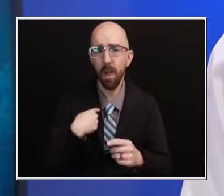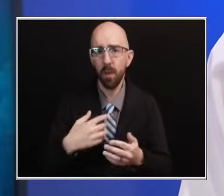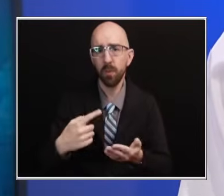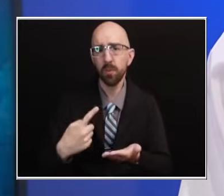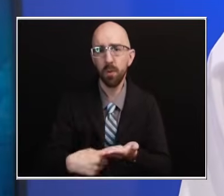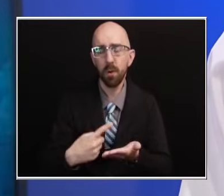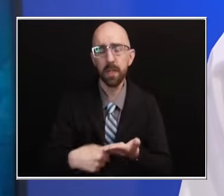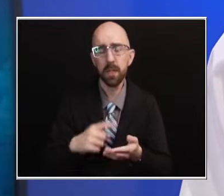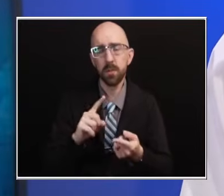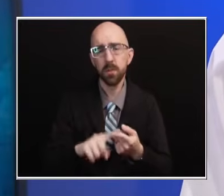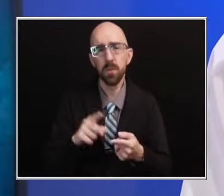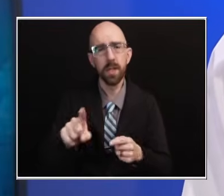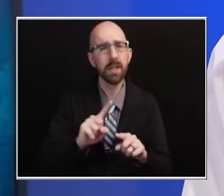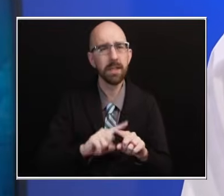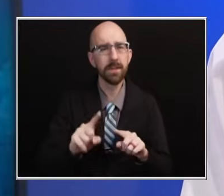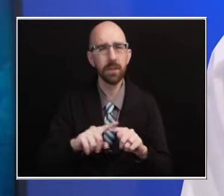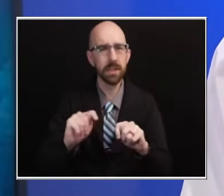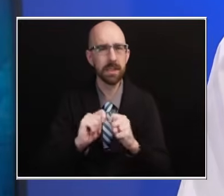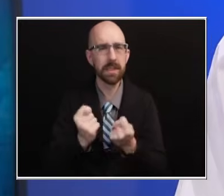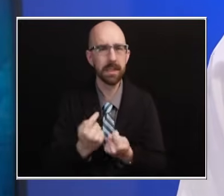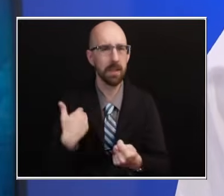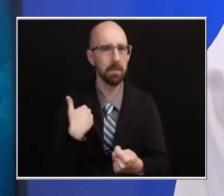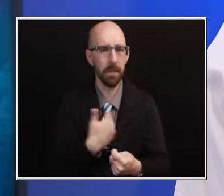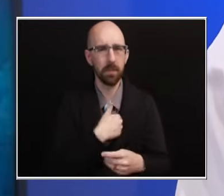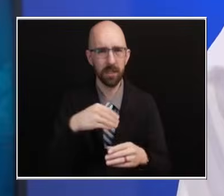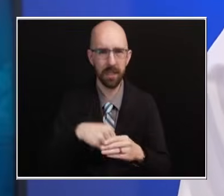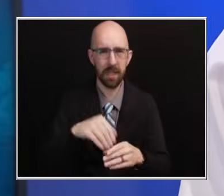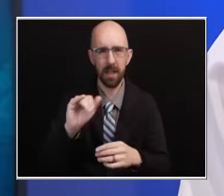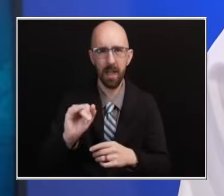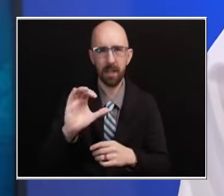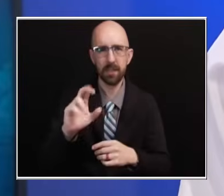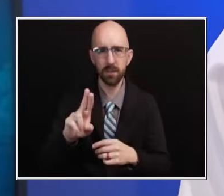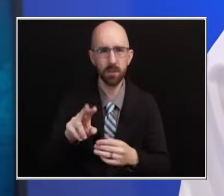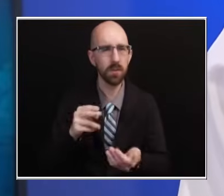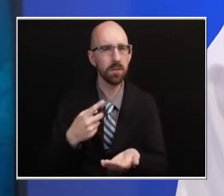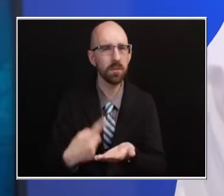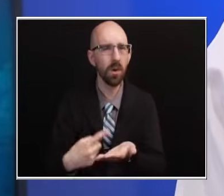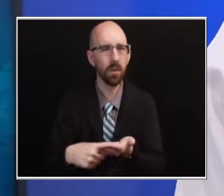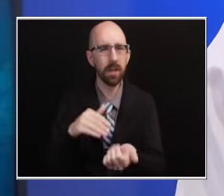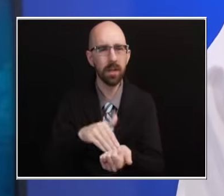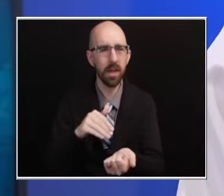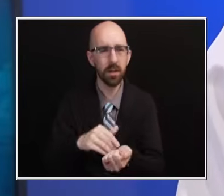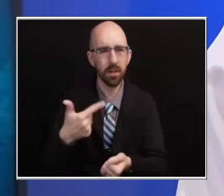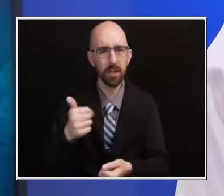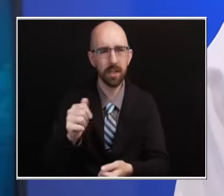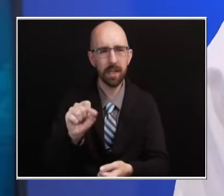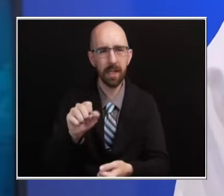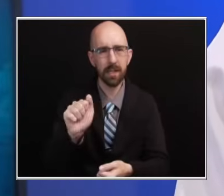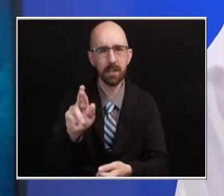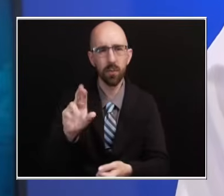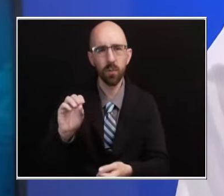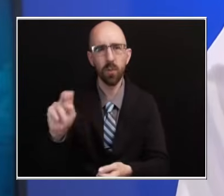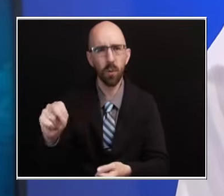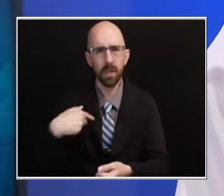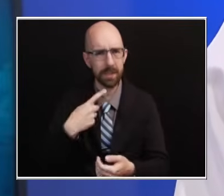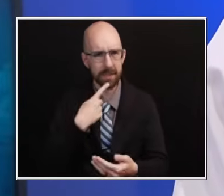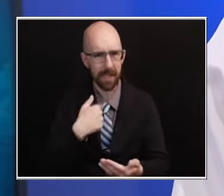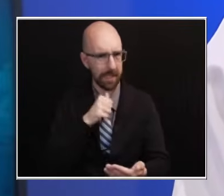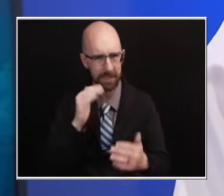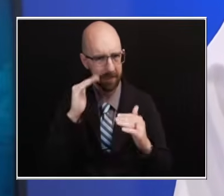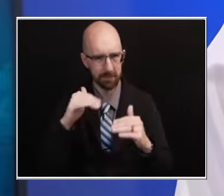the different team members in the ICU, talking with Dr. Gassaroon and saying, this isn't what I would expect in this case,